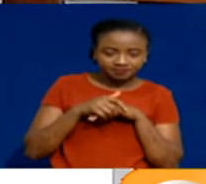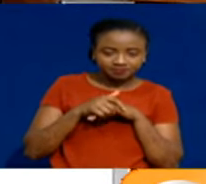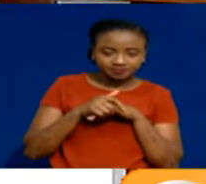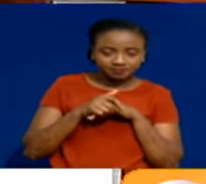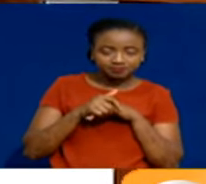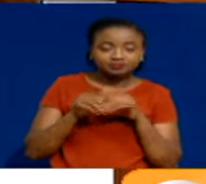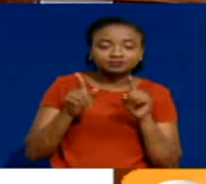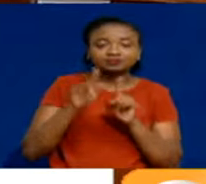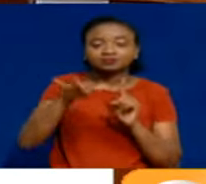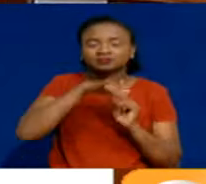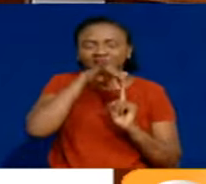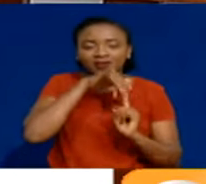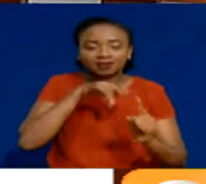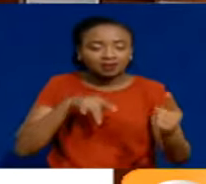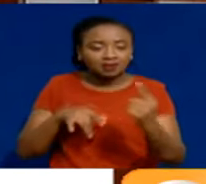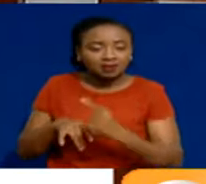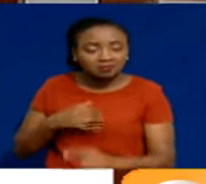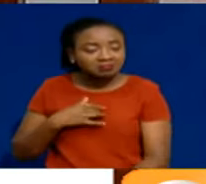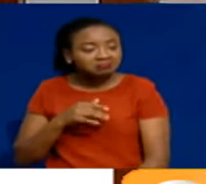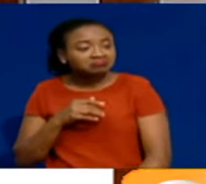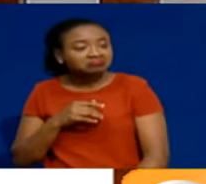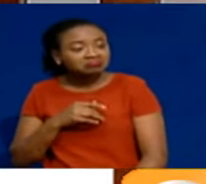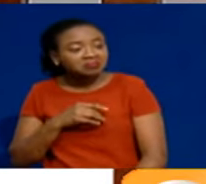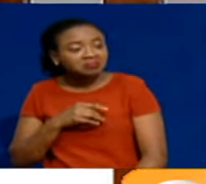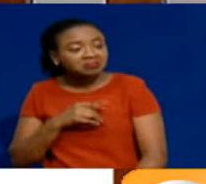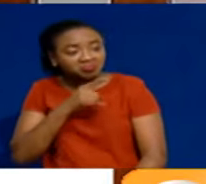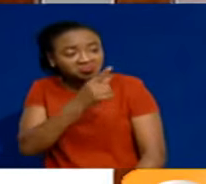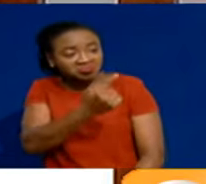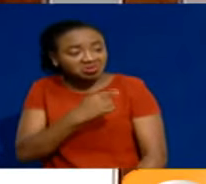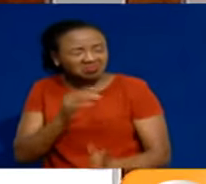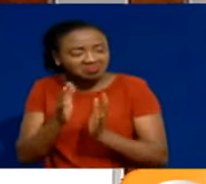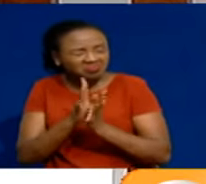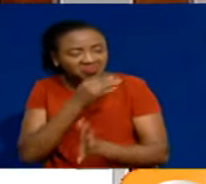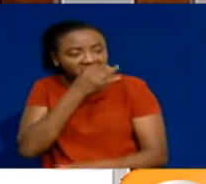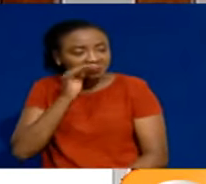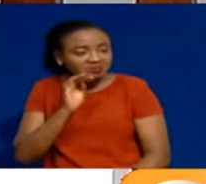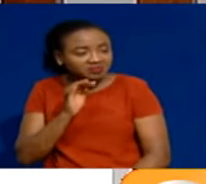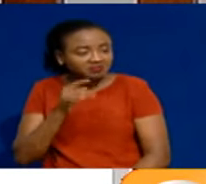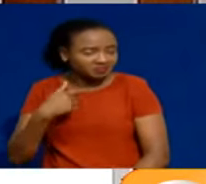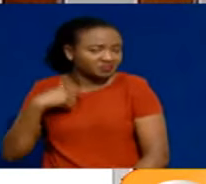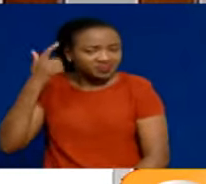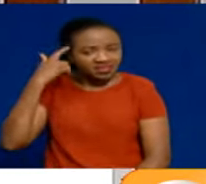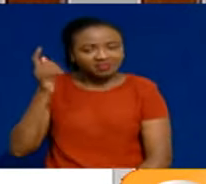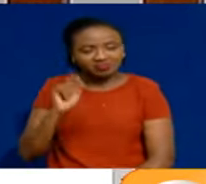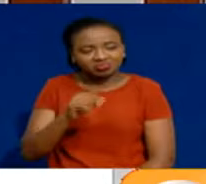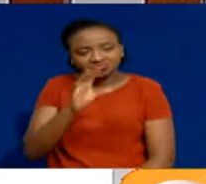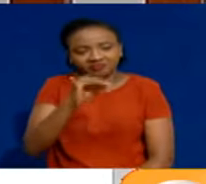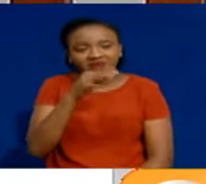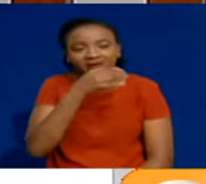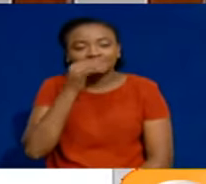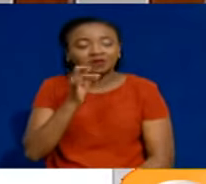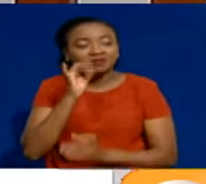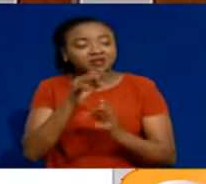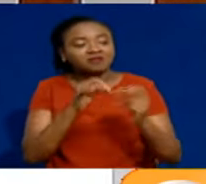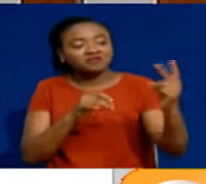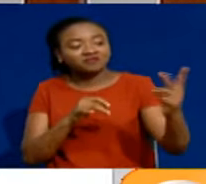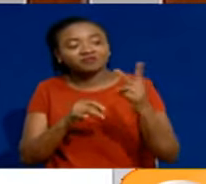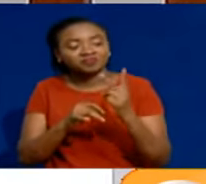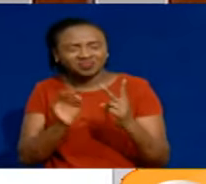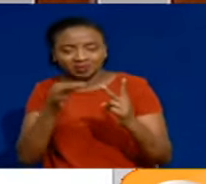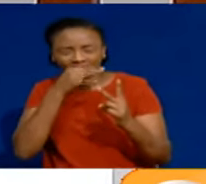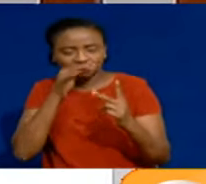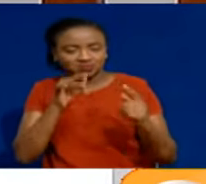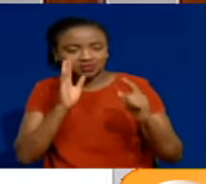Even when Raila went to him, he said, have you come with Musalia? Raila said, I think we can get him. Then he said, if Musalia is coming, we would support